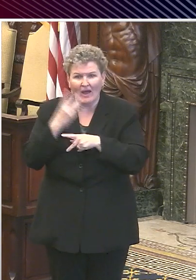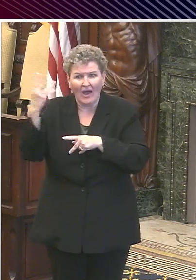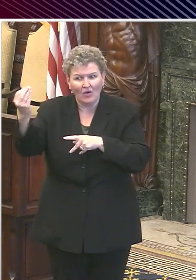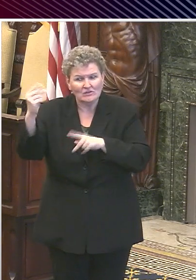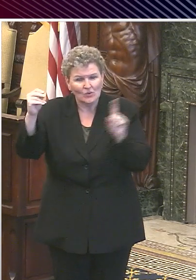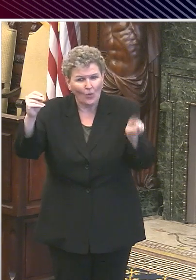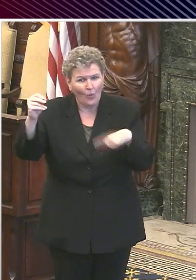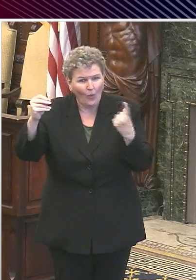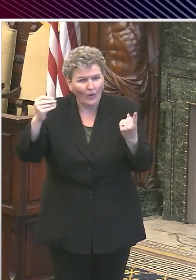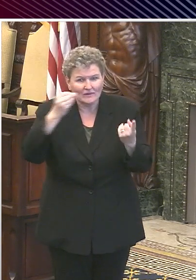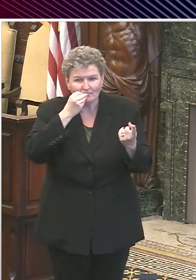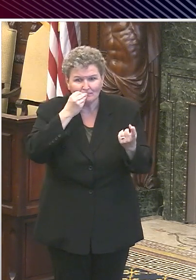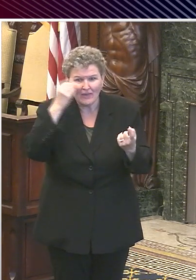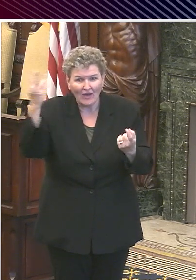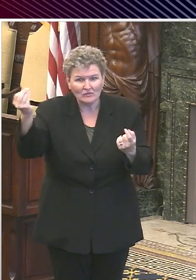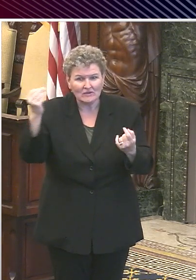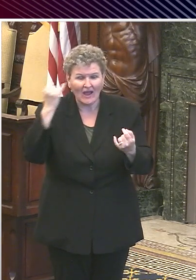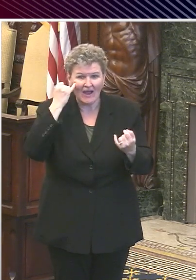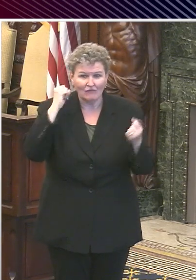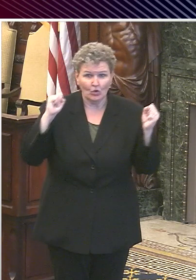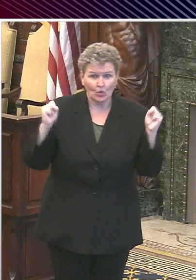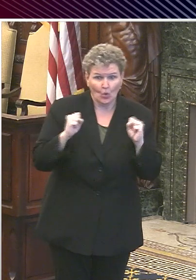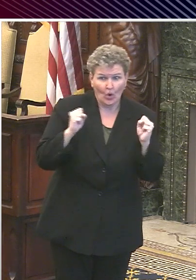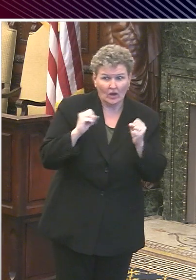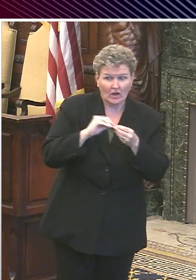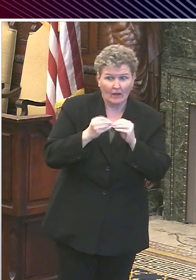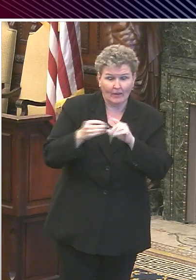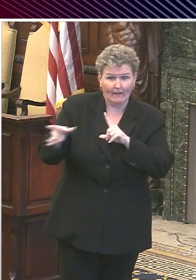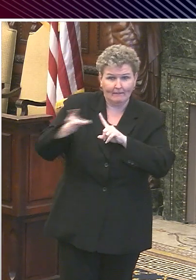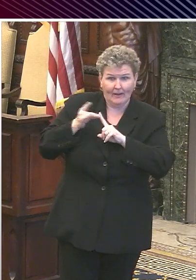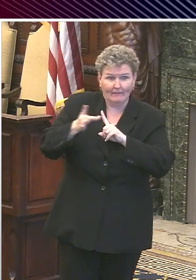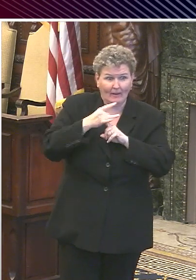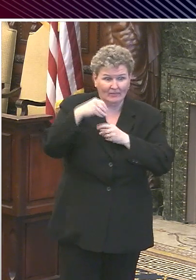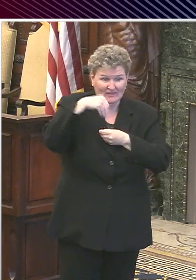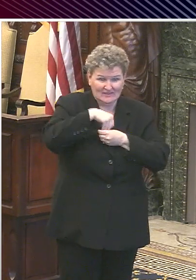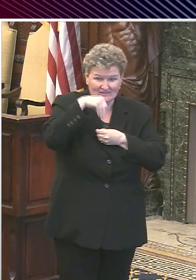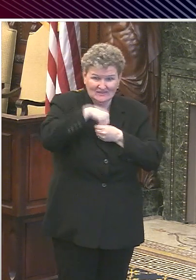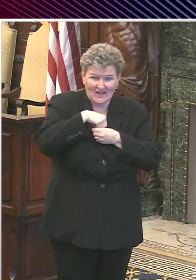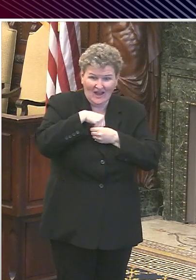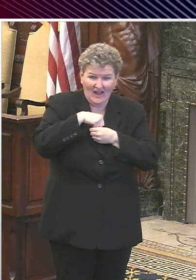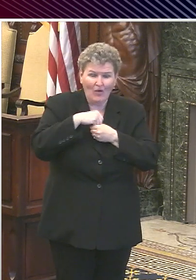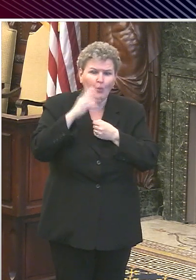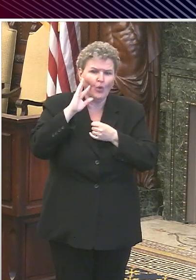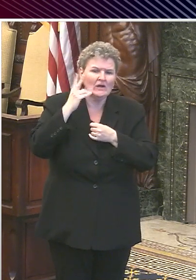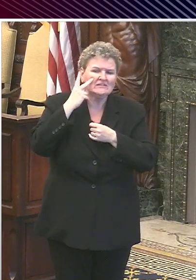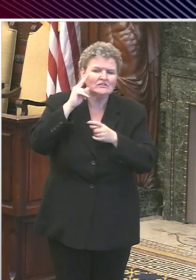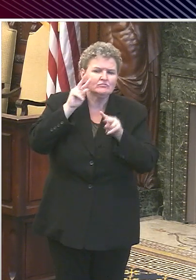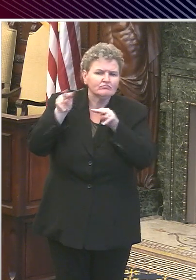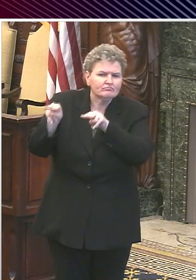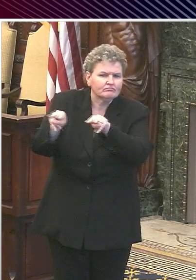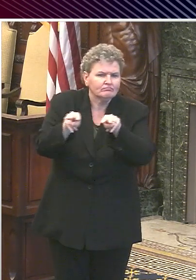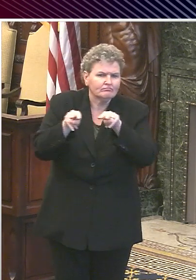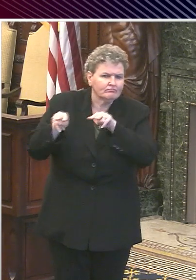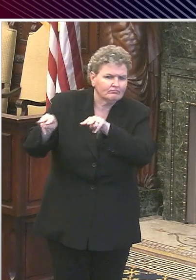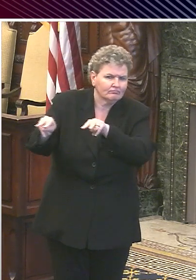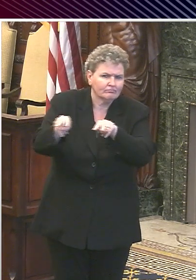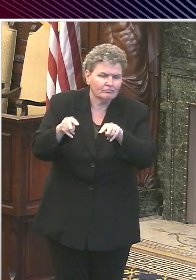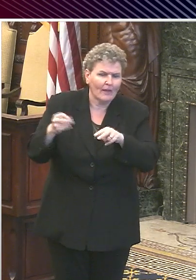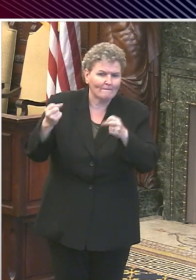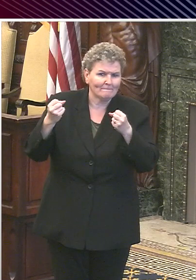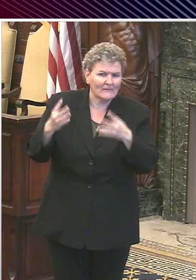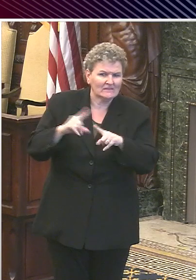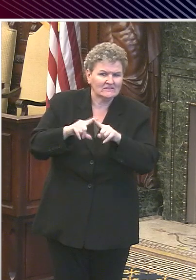then as it gets colder, see how the numbers are going and open up indoors. So I don't know if we have a definitive number of restaurants that have ceased to